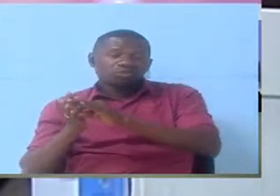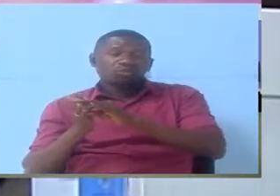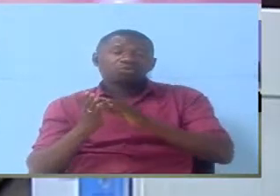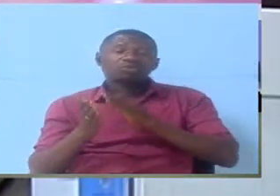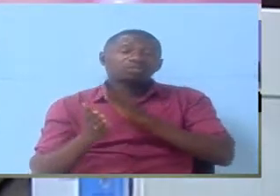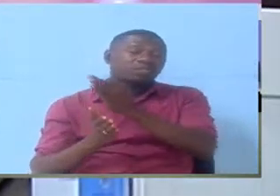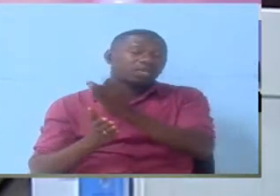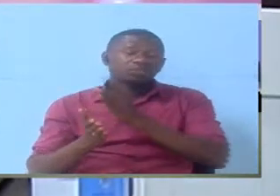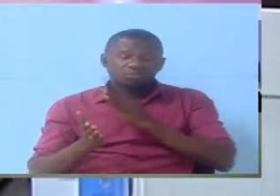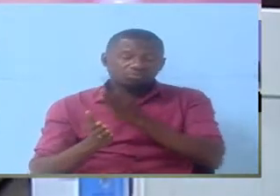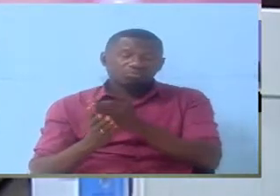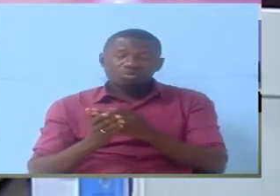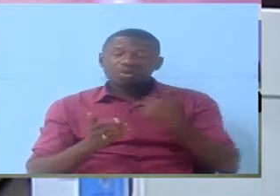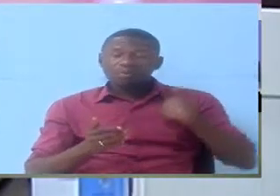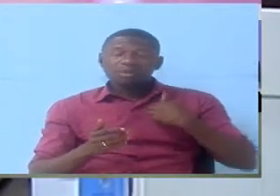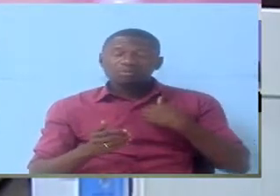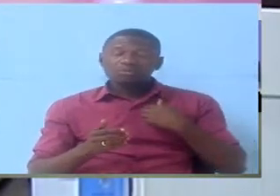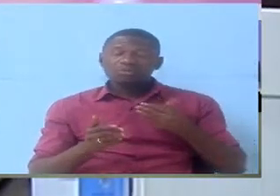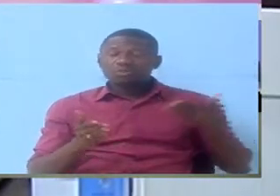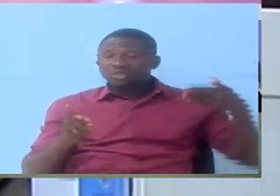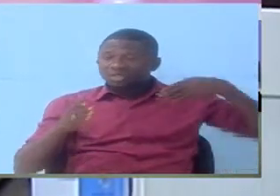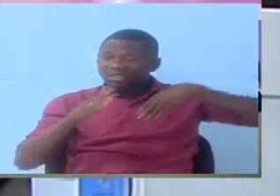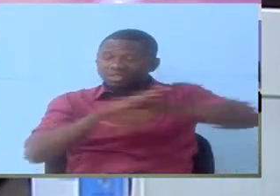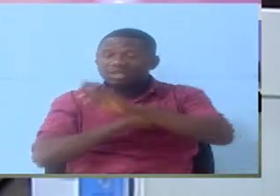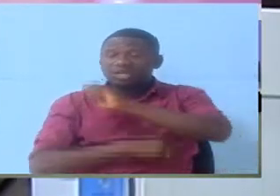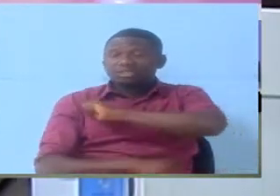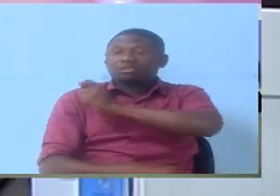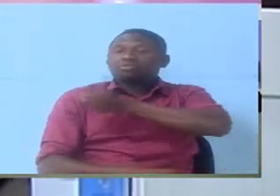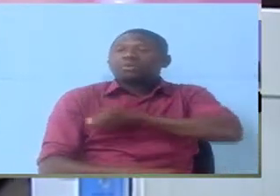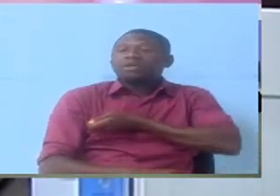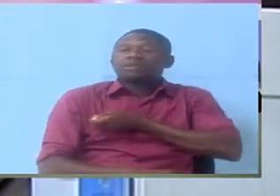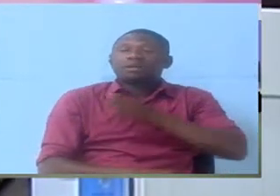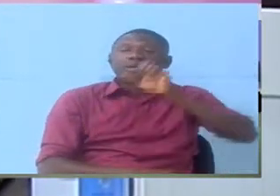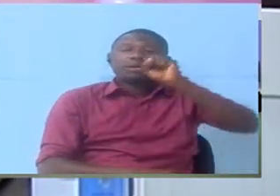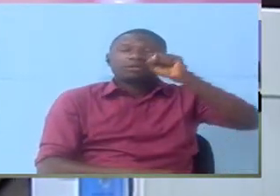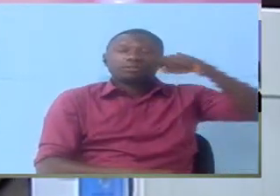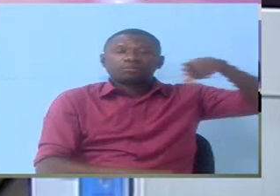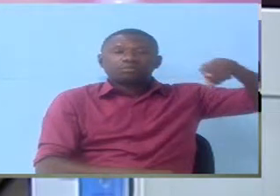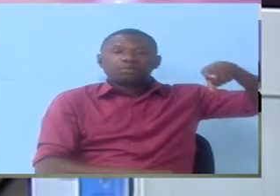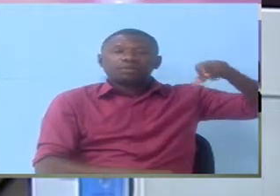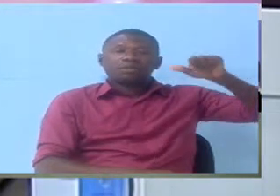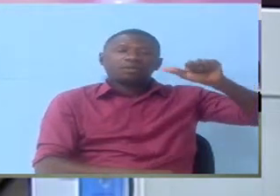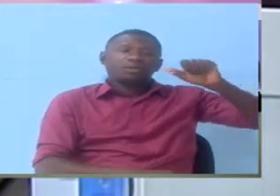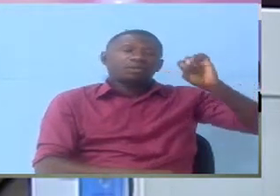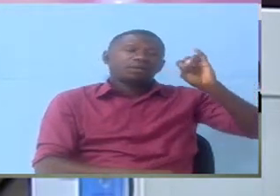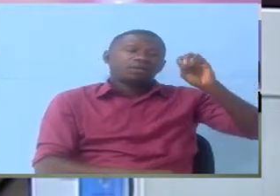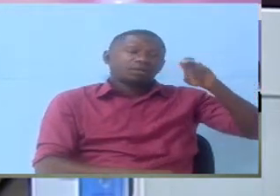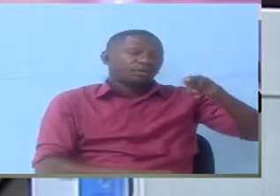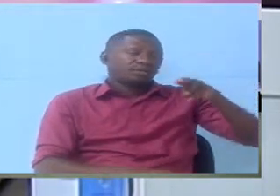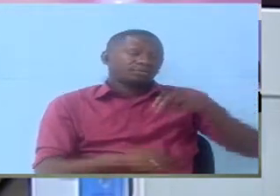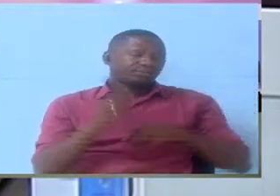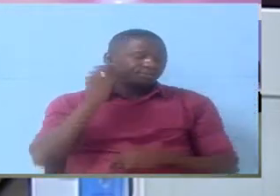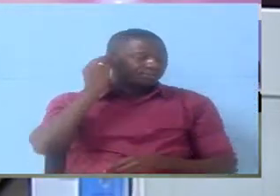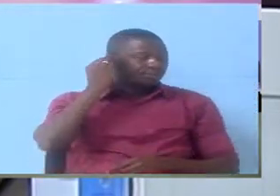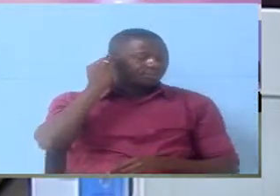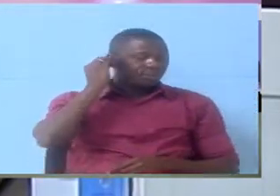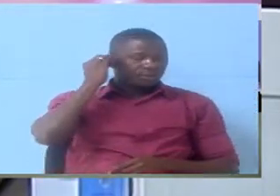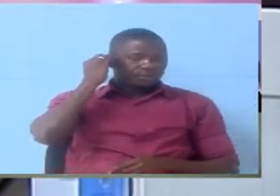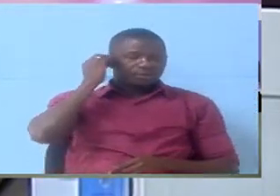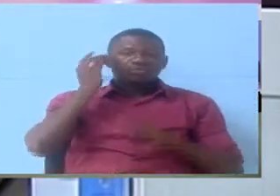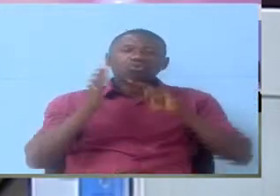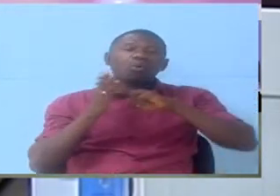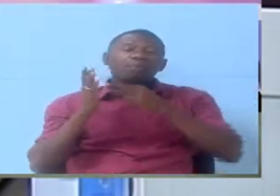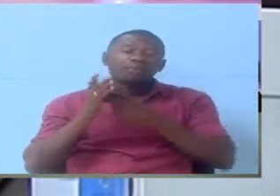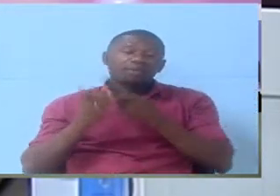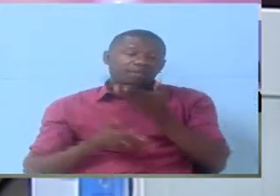kulungo belori nyile kamako abe luntangolu lile tala Gambia jang menu mutamalalti ke bondi jang ke samba Spain. So therefore,